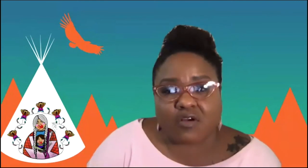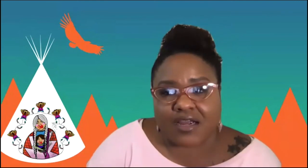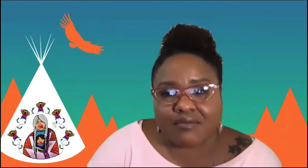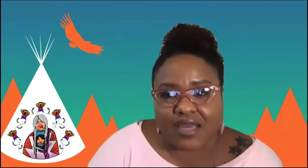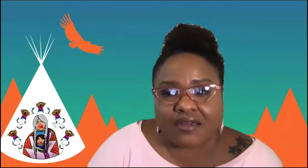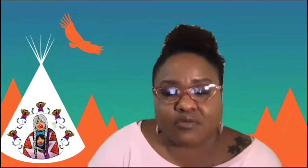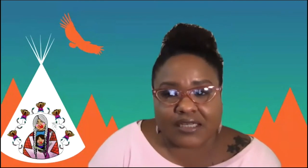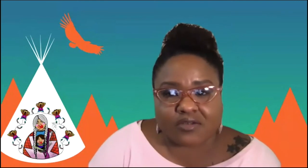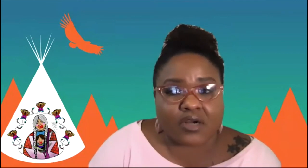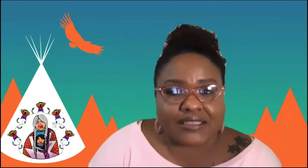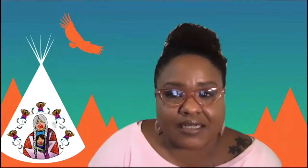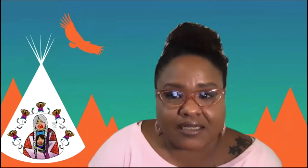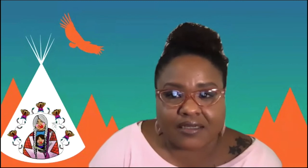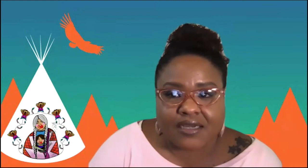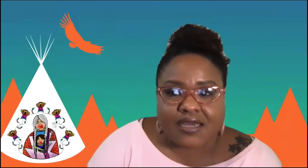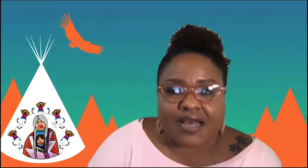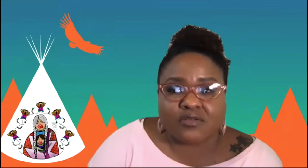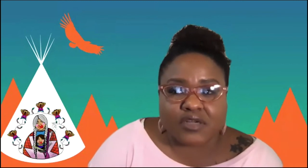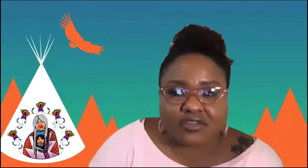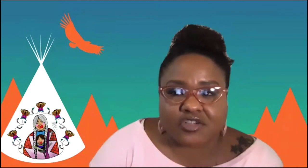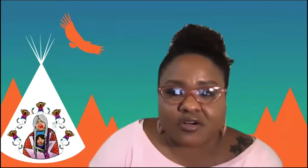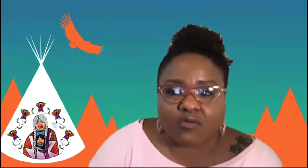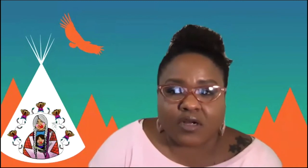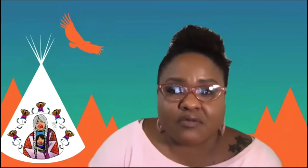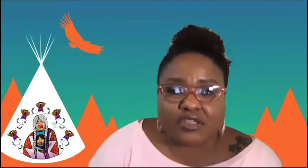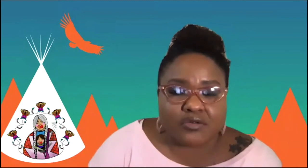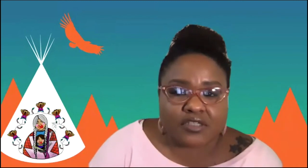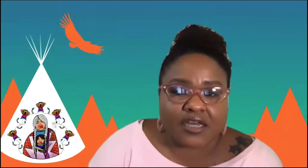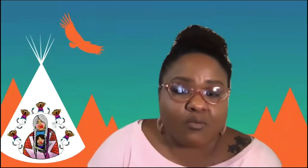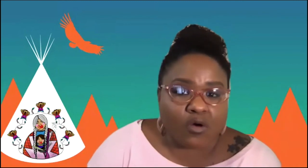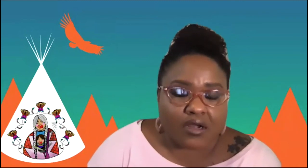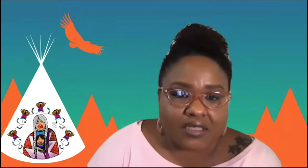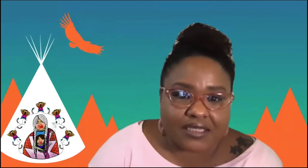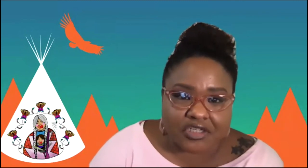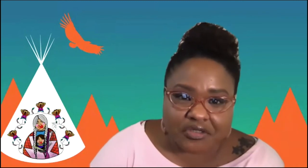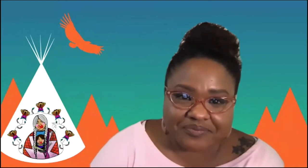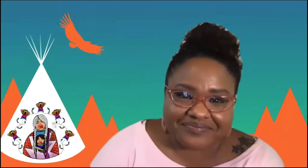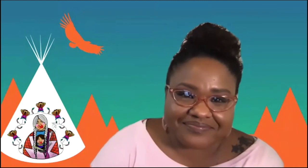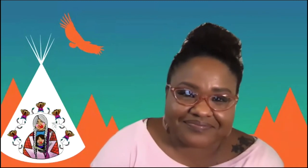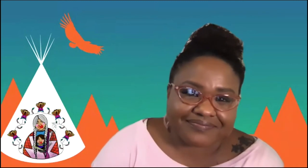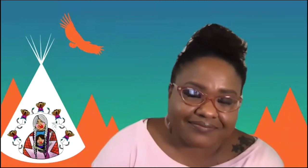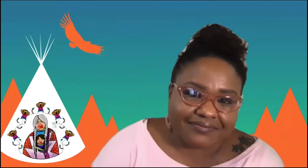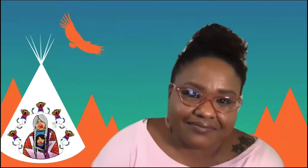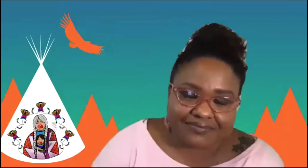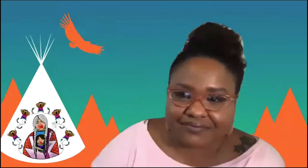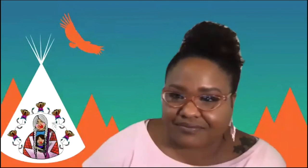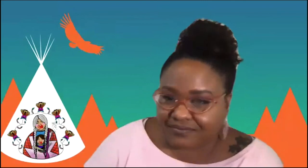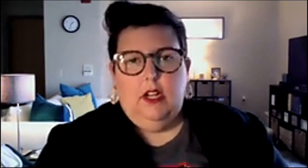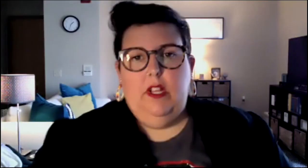of crime and race or identity. As a researcher, what can we do to help work on this issue?